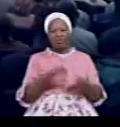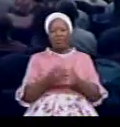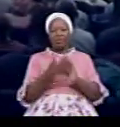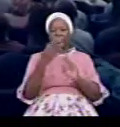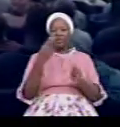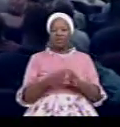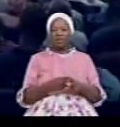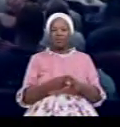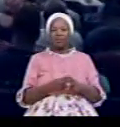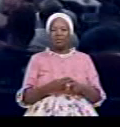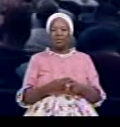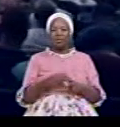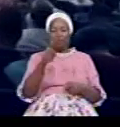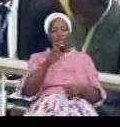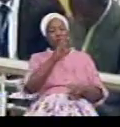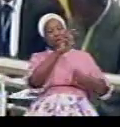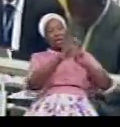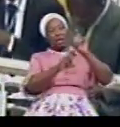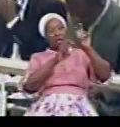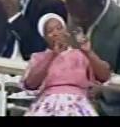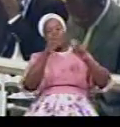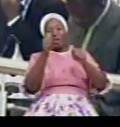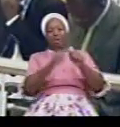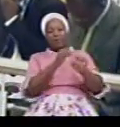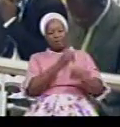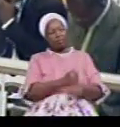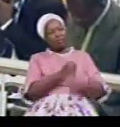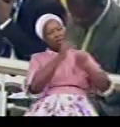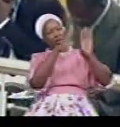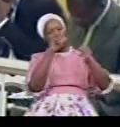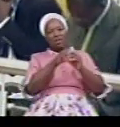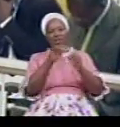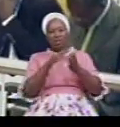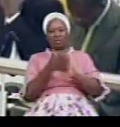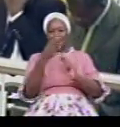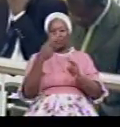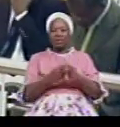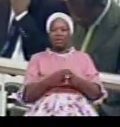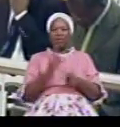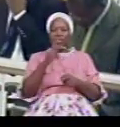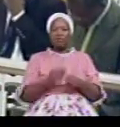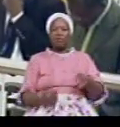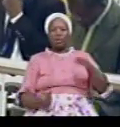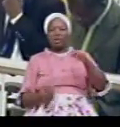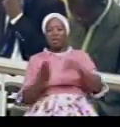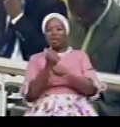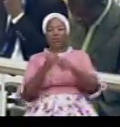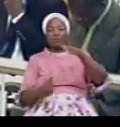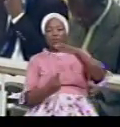You'll climb every mountain. You will reach the peak of the mountain.